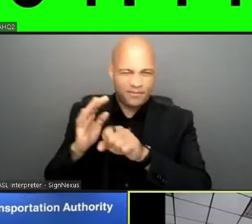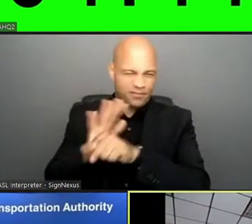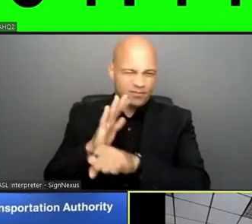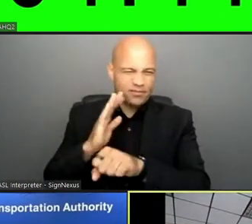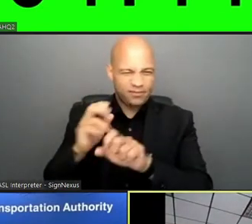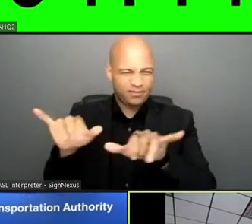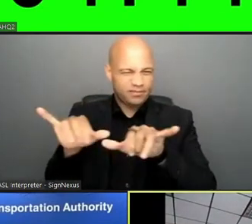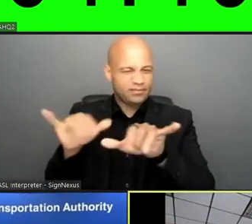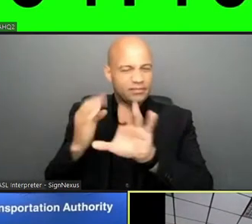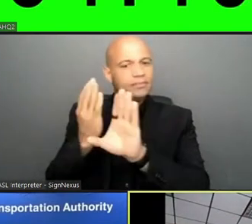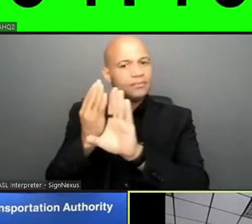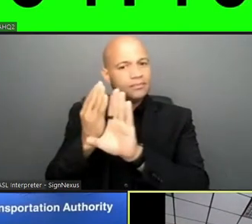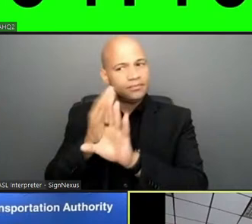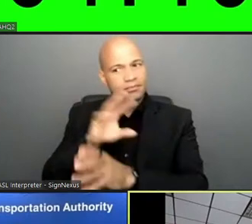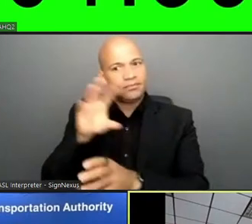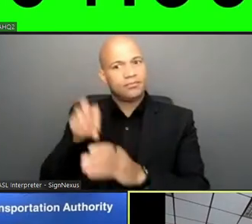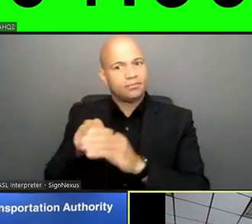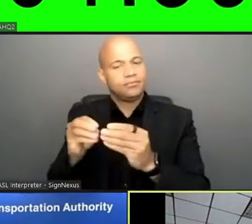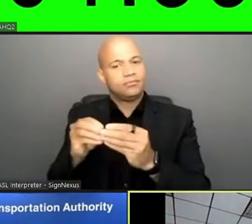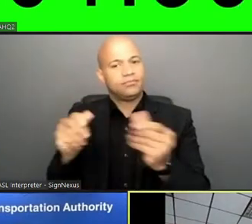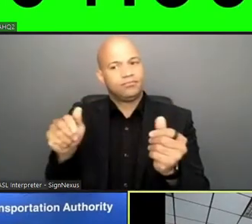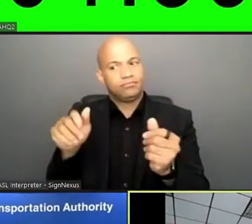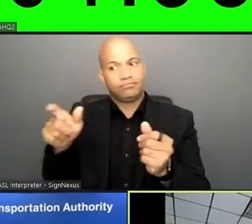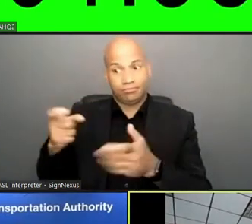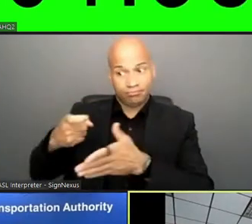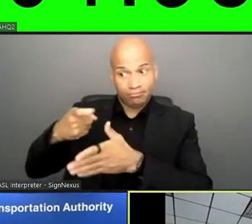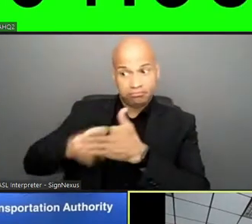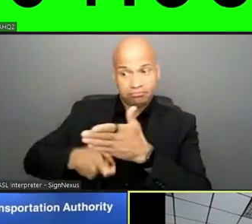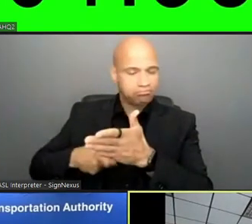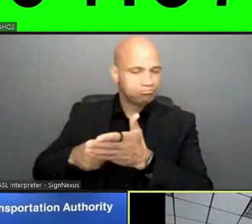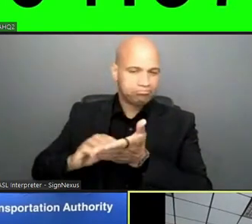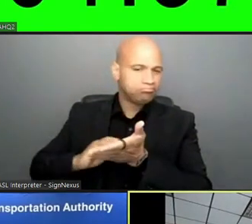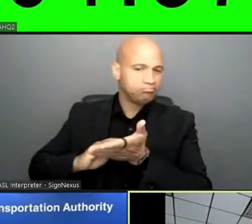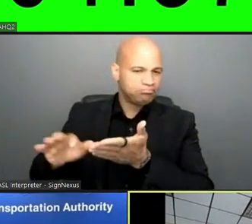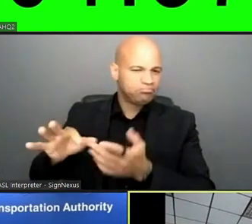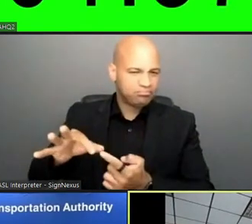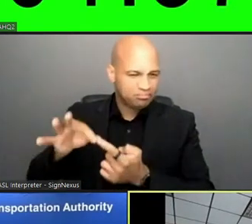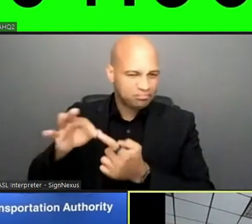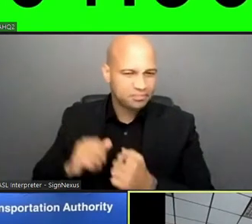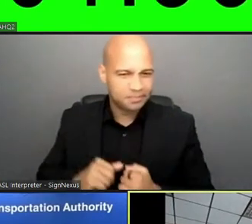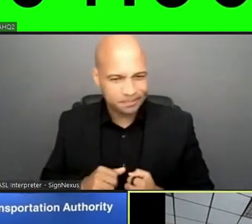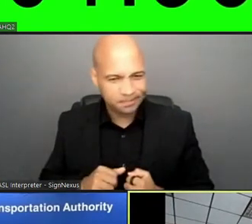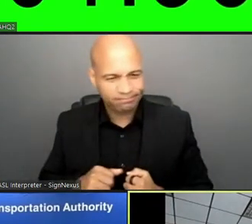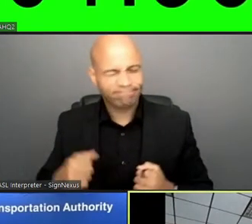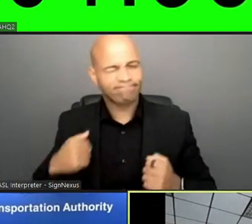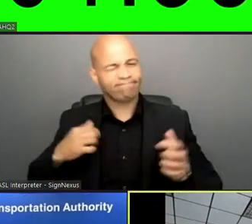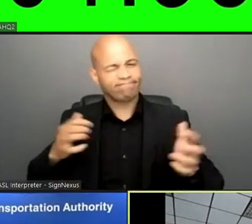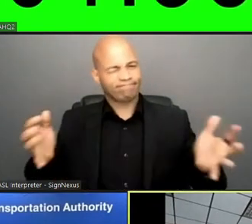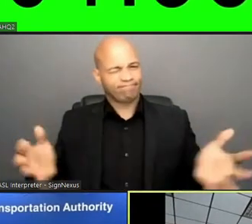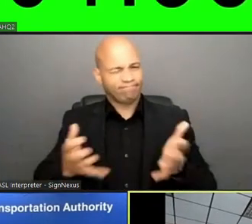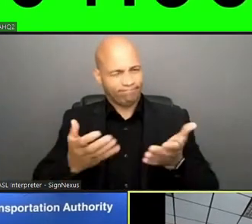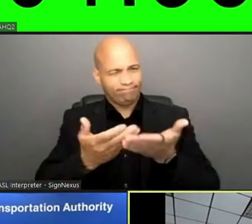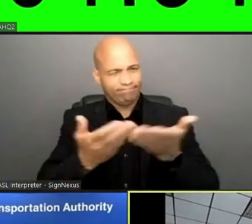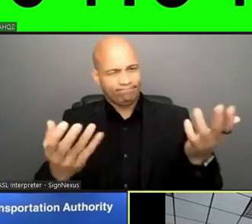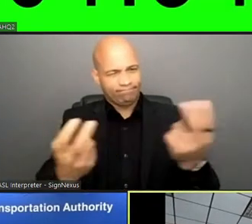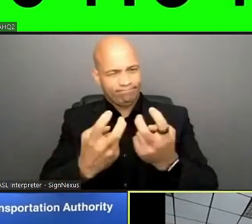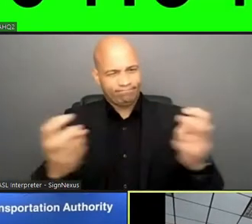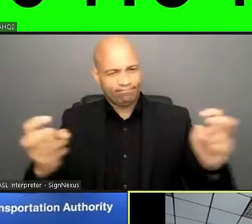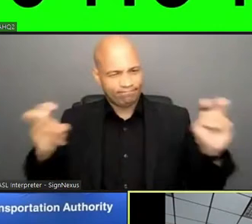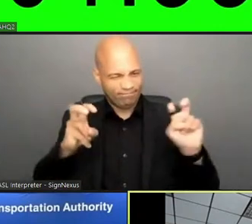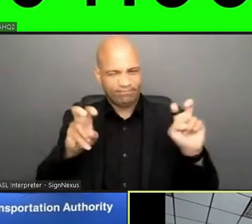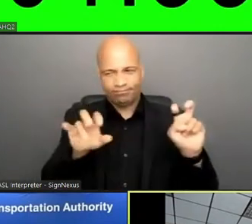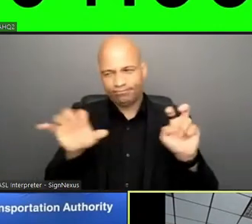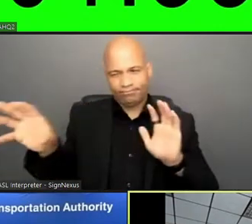and therefore Exempted from paying the congestion pricing fee I urge the panel to follow their lead